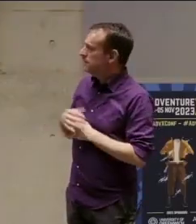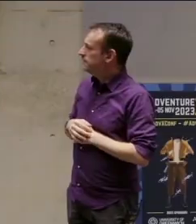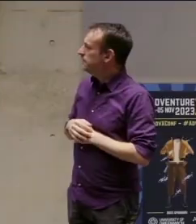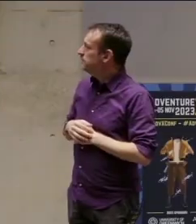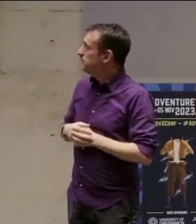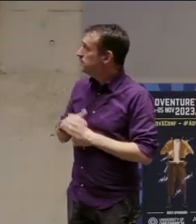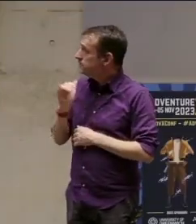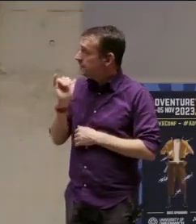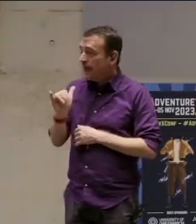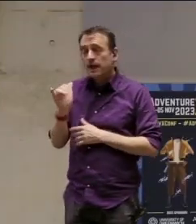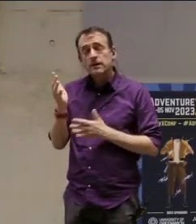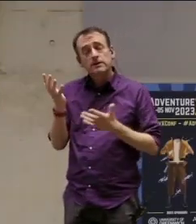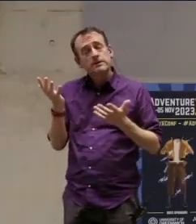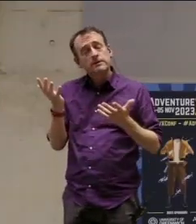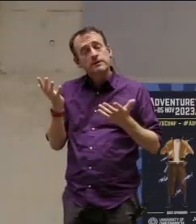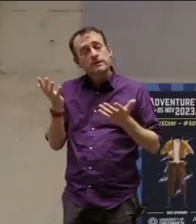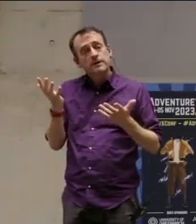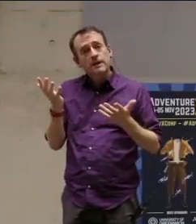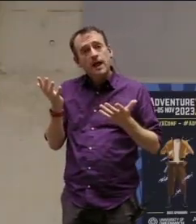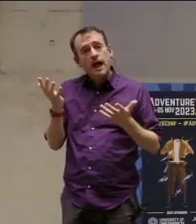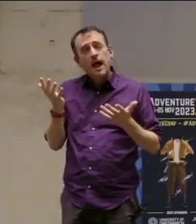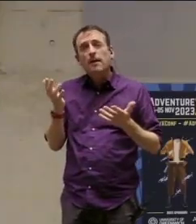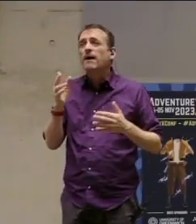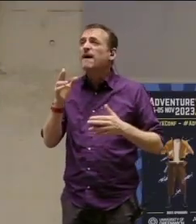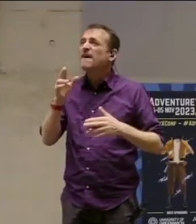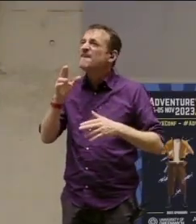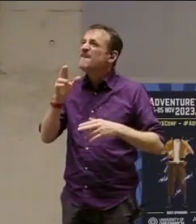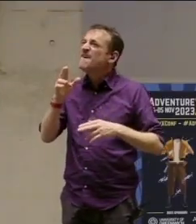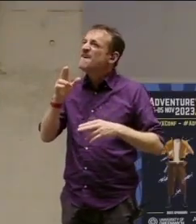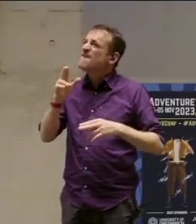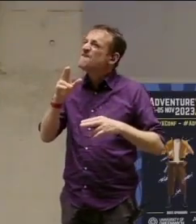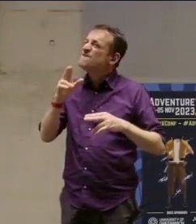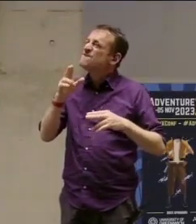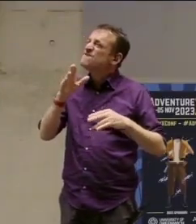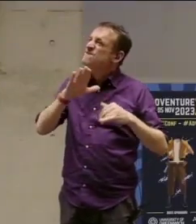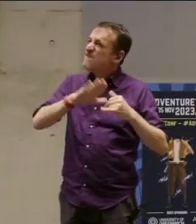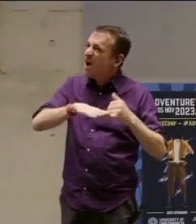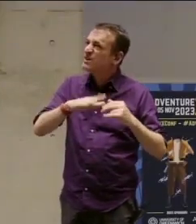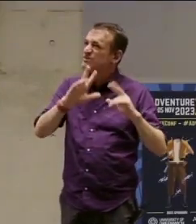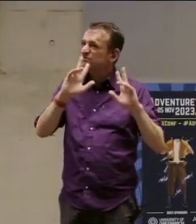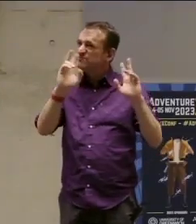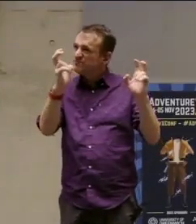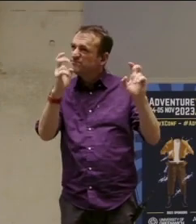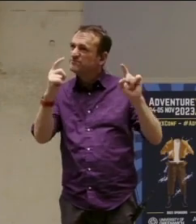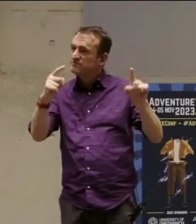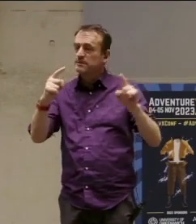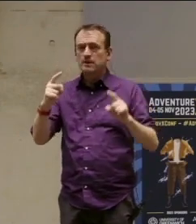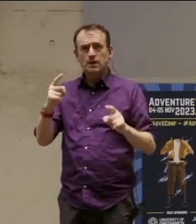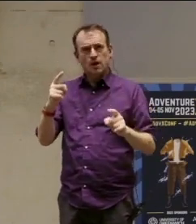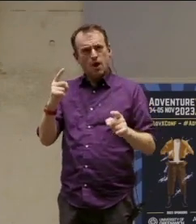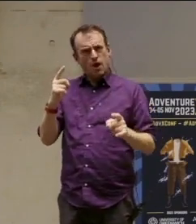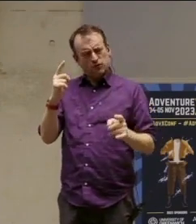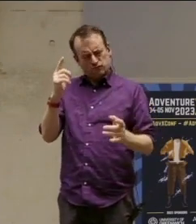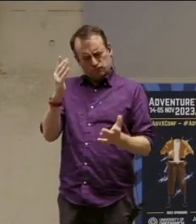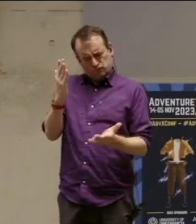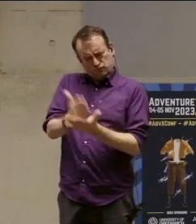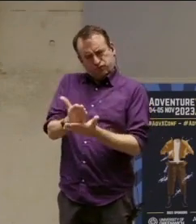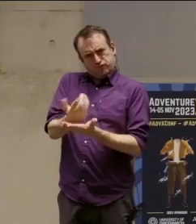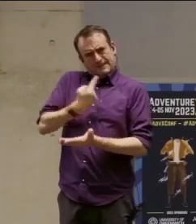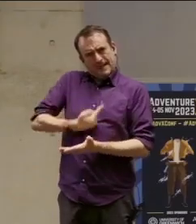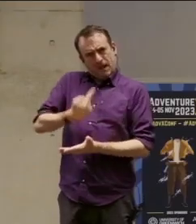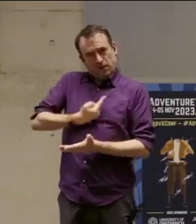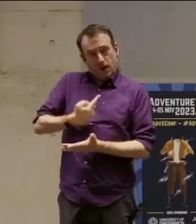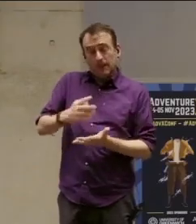yeah, and the final point that I really truthfully want to make is just, again, be very true to yourself. Be creative,